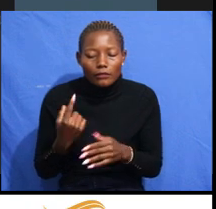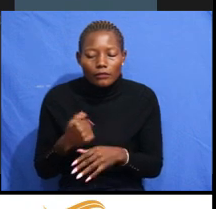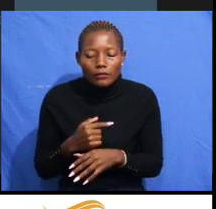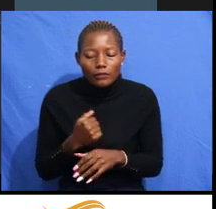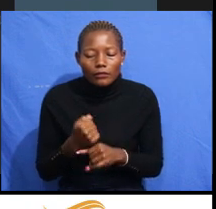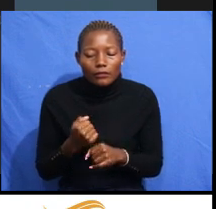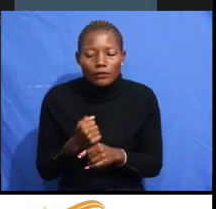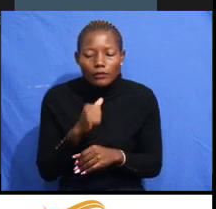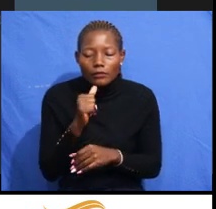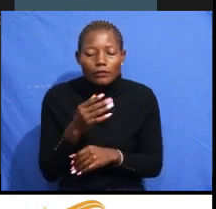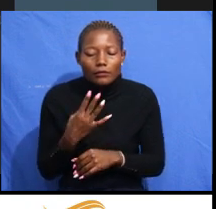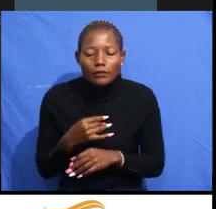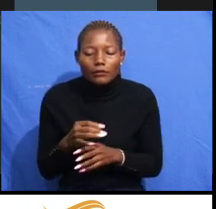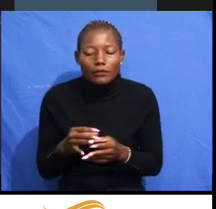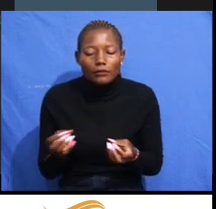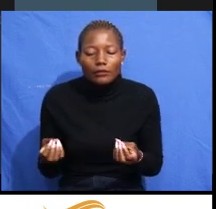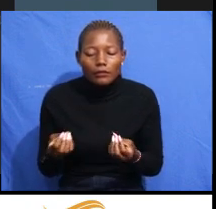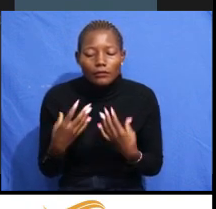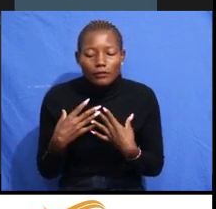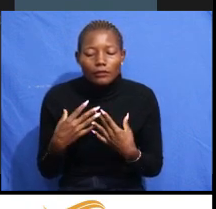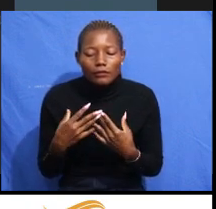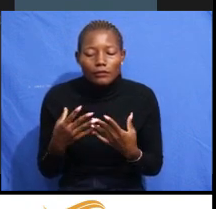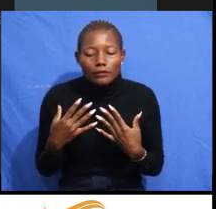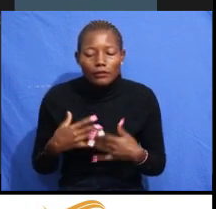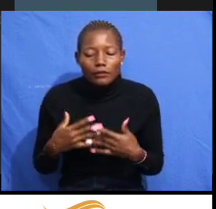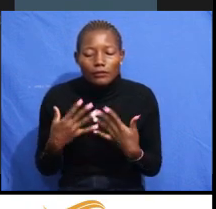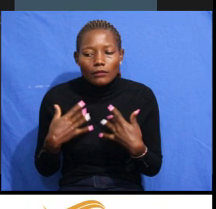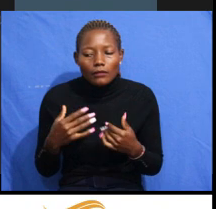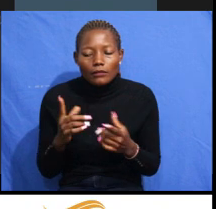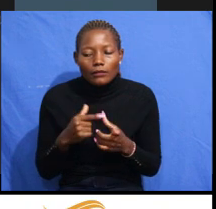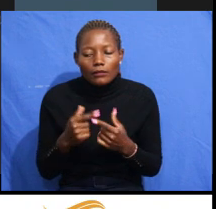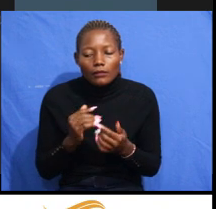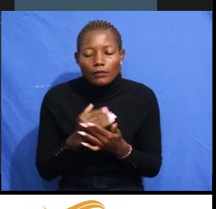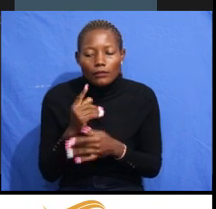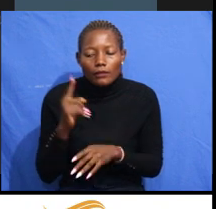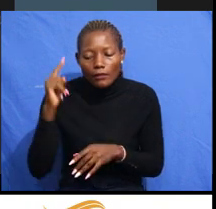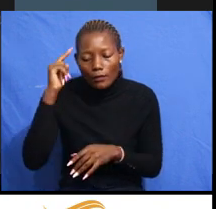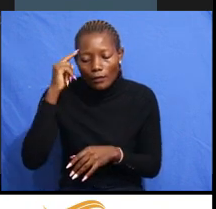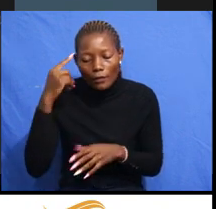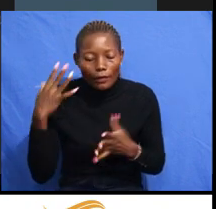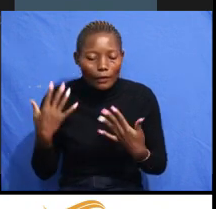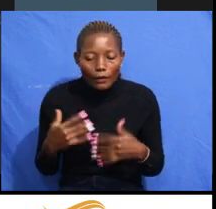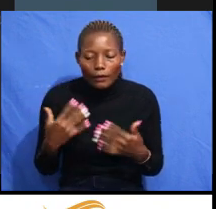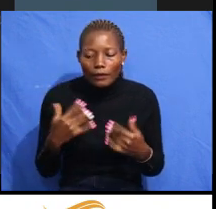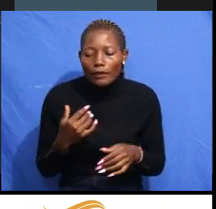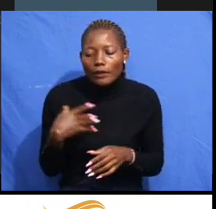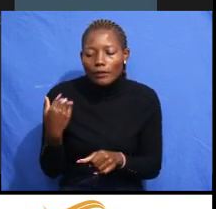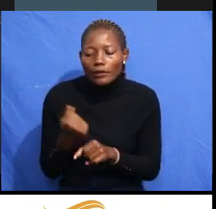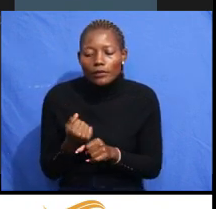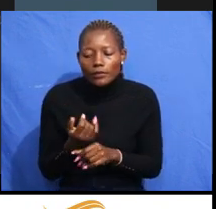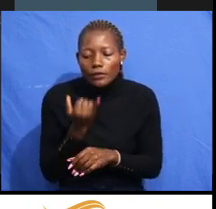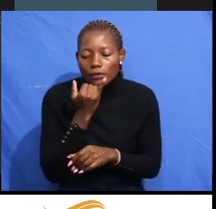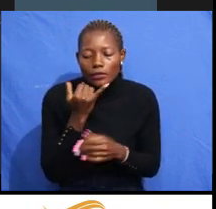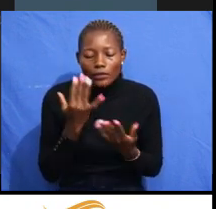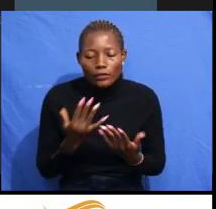scare people. You don't want to come in and scare somebody and somebody thinks, wow, I've even been doing the wrong thing.